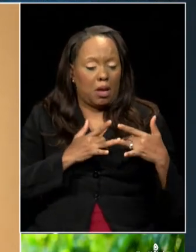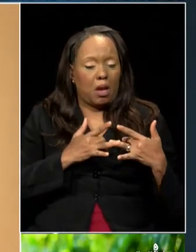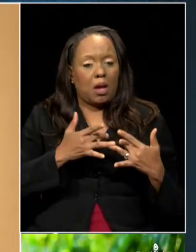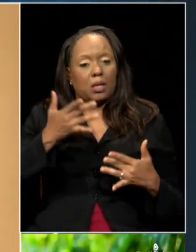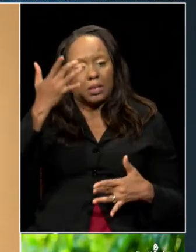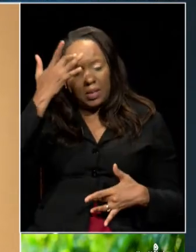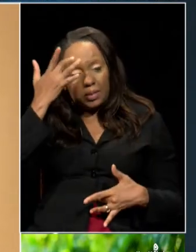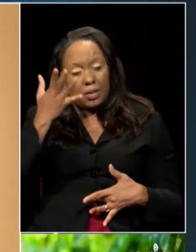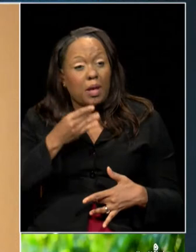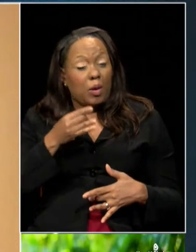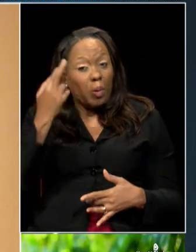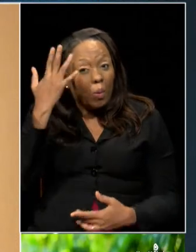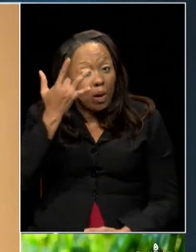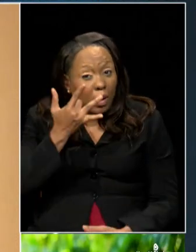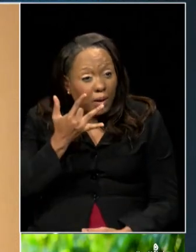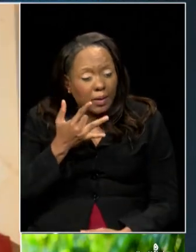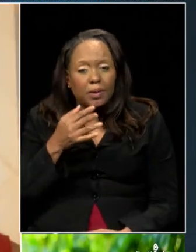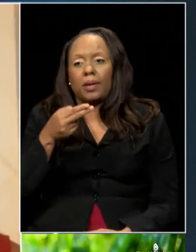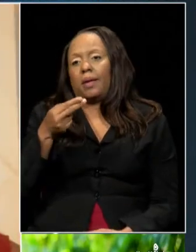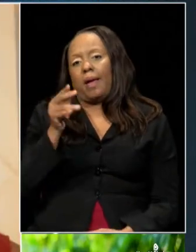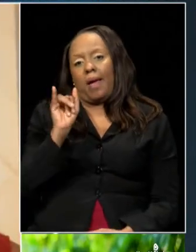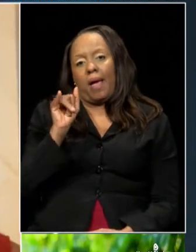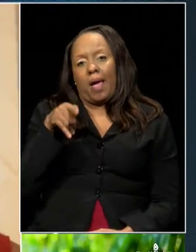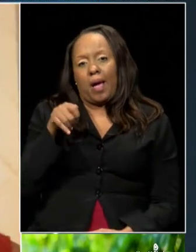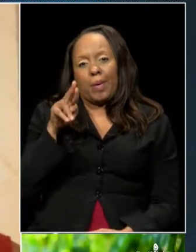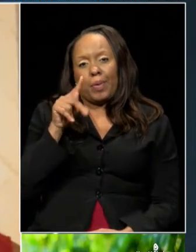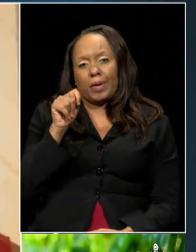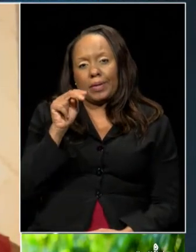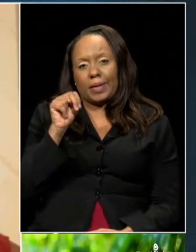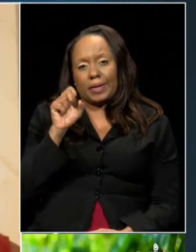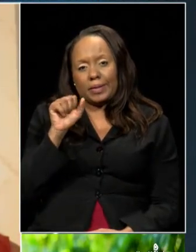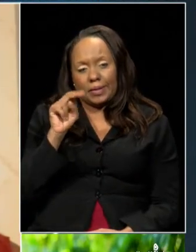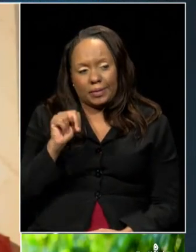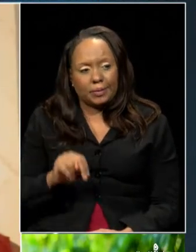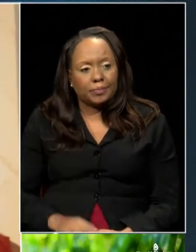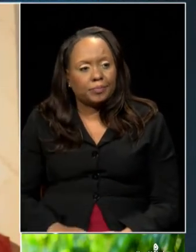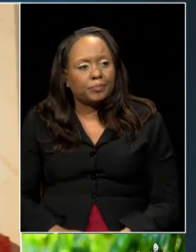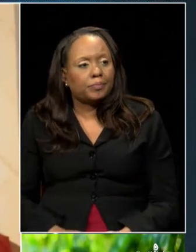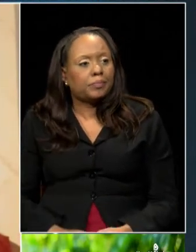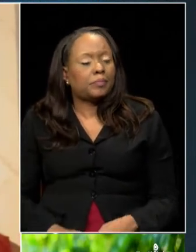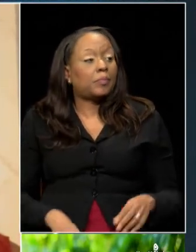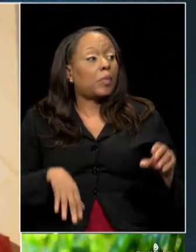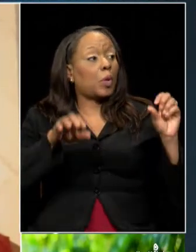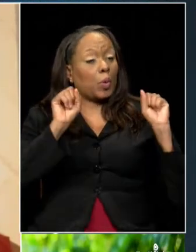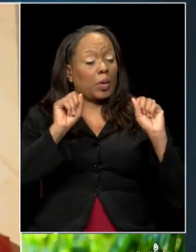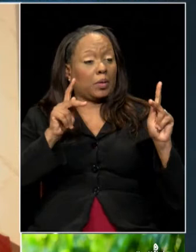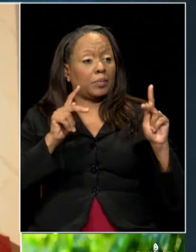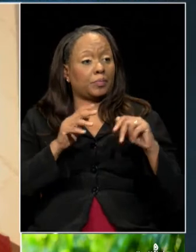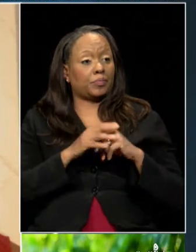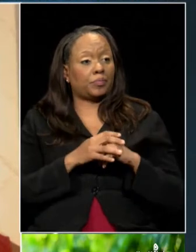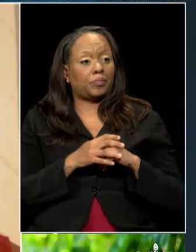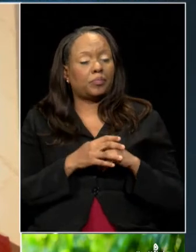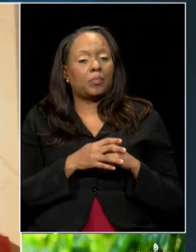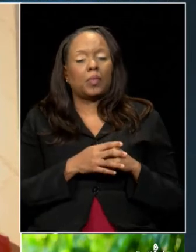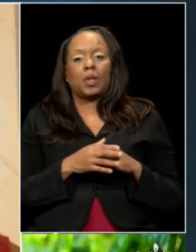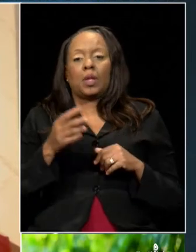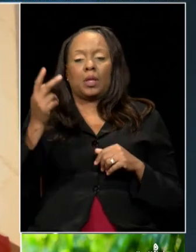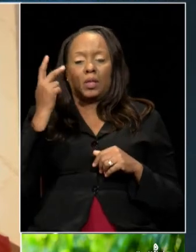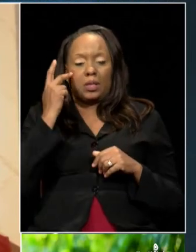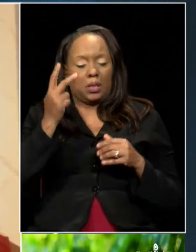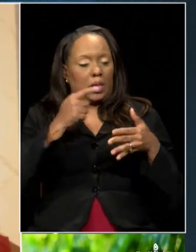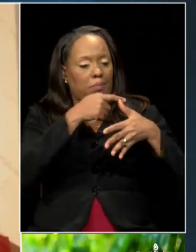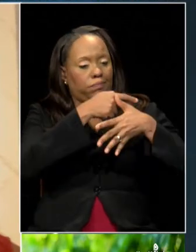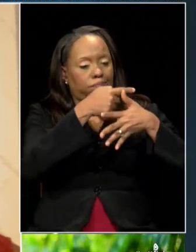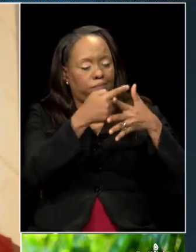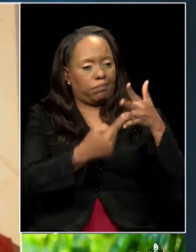the number one cause of that. Okay, so if we look at the list then of other spin-off complications, what